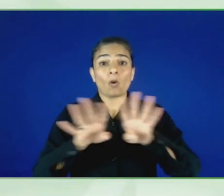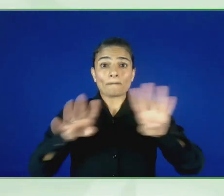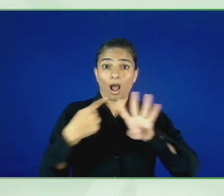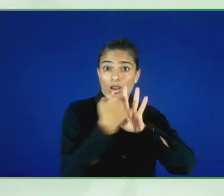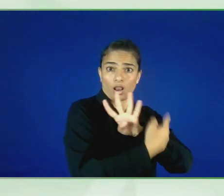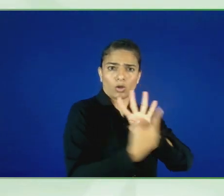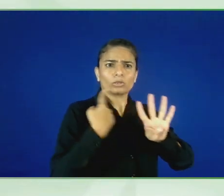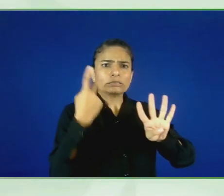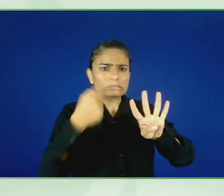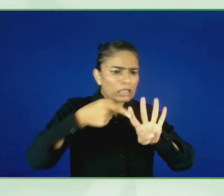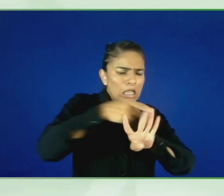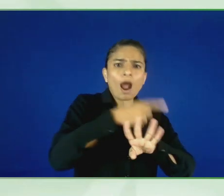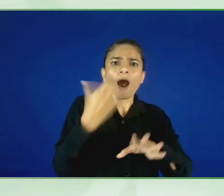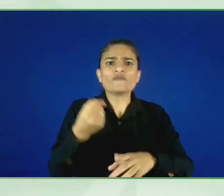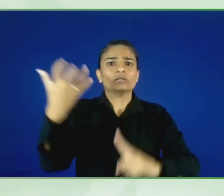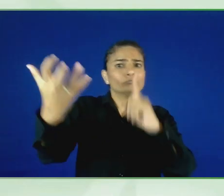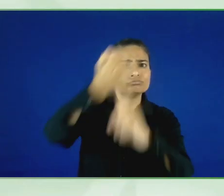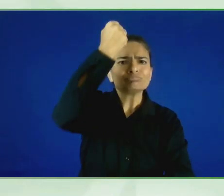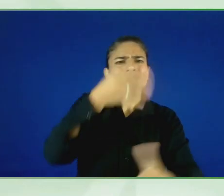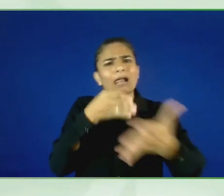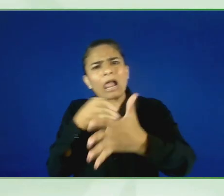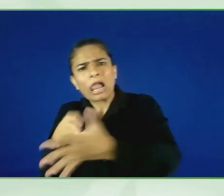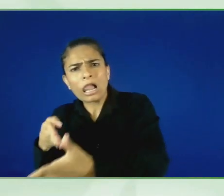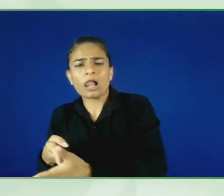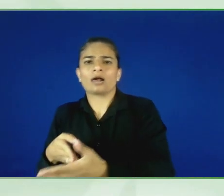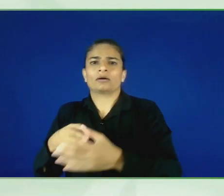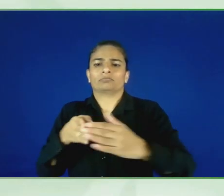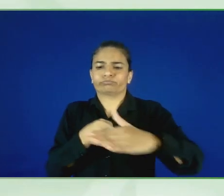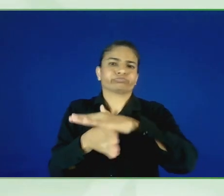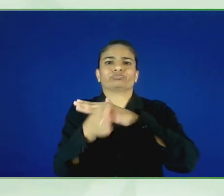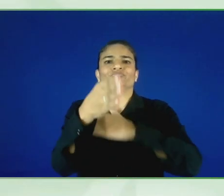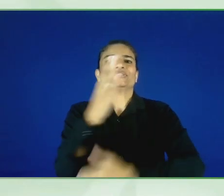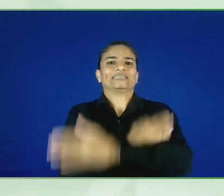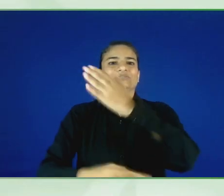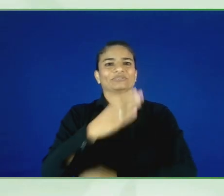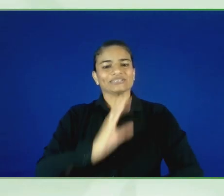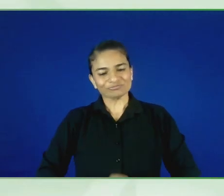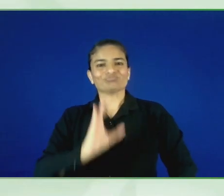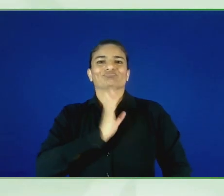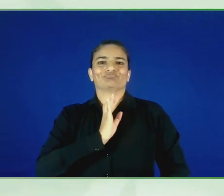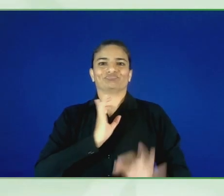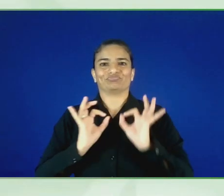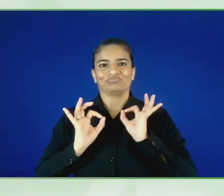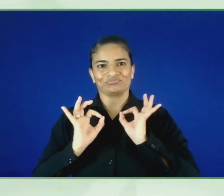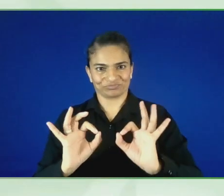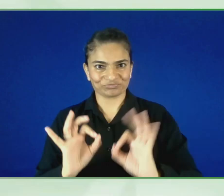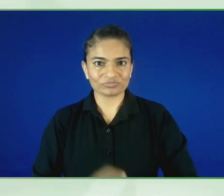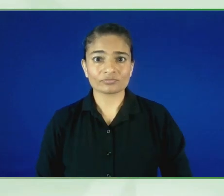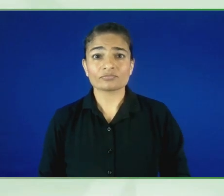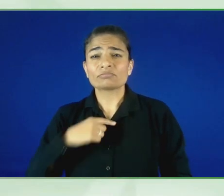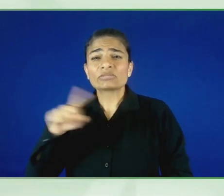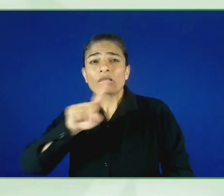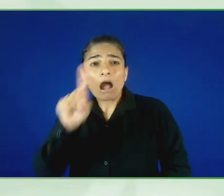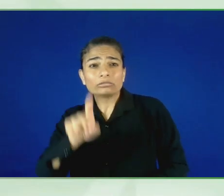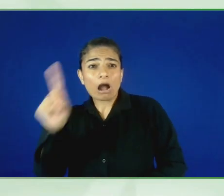hear from them. I'll start with you, Wolfgang. And would you be able to tell us, from the organizations that you interact with, what do you hear